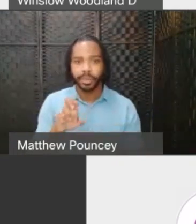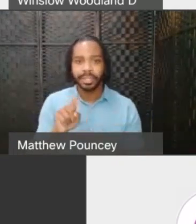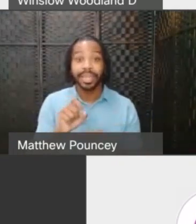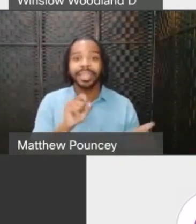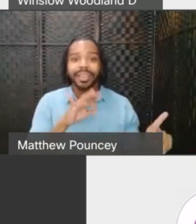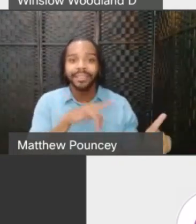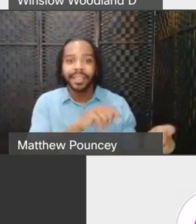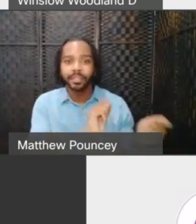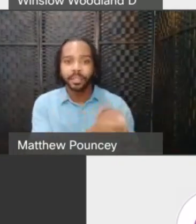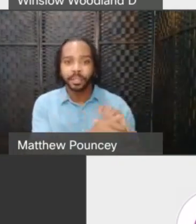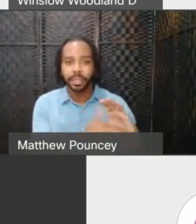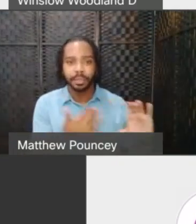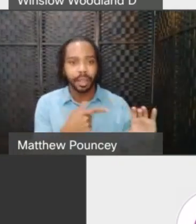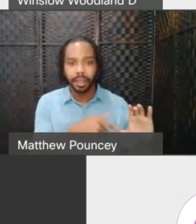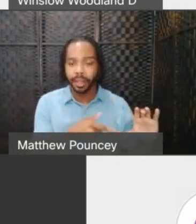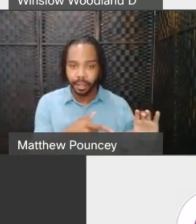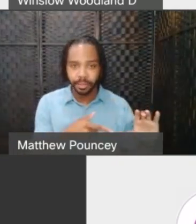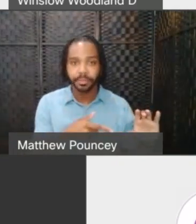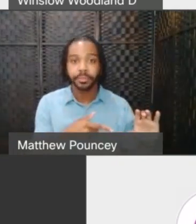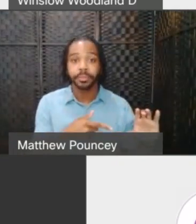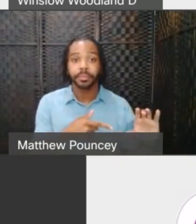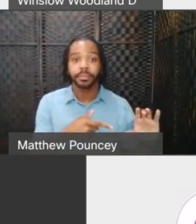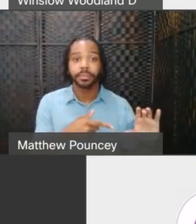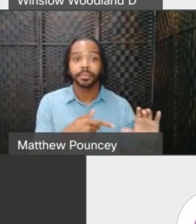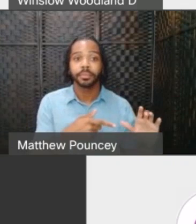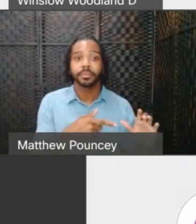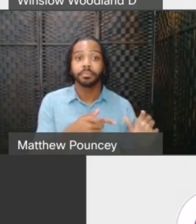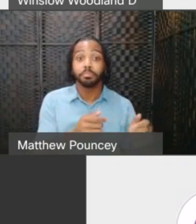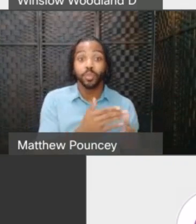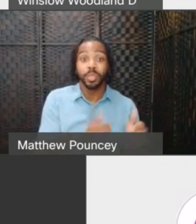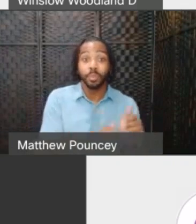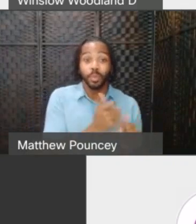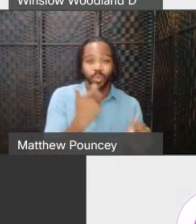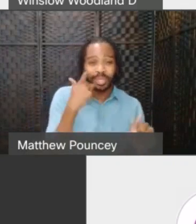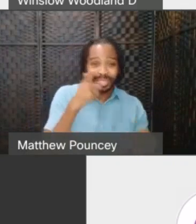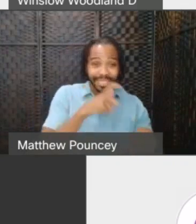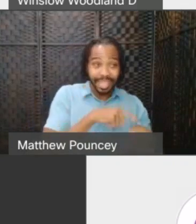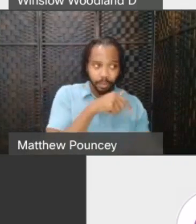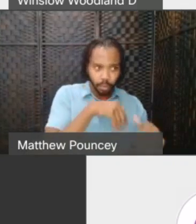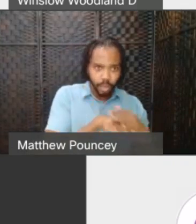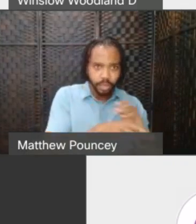email address between the last time they were in the system to renew, which was